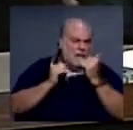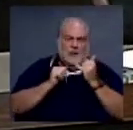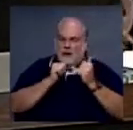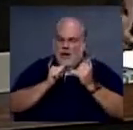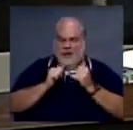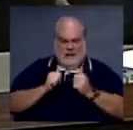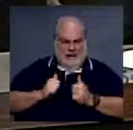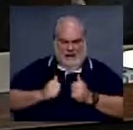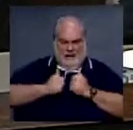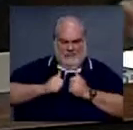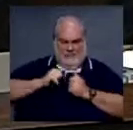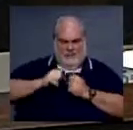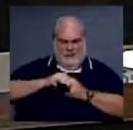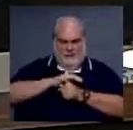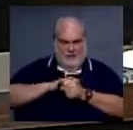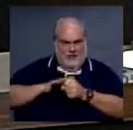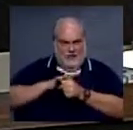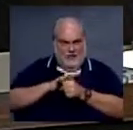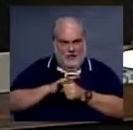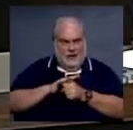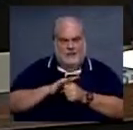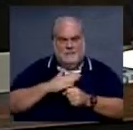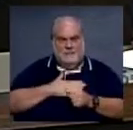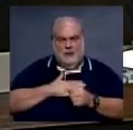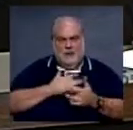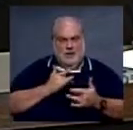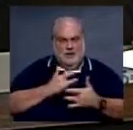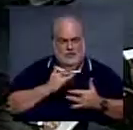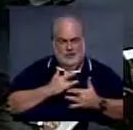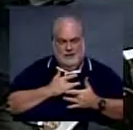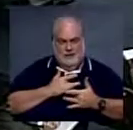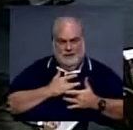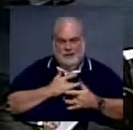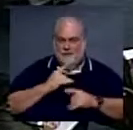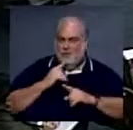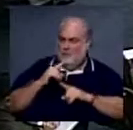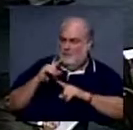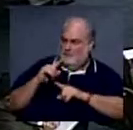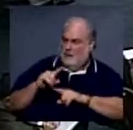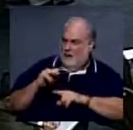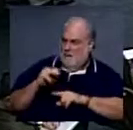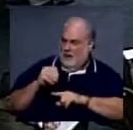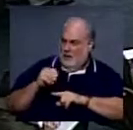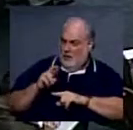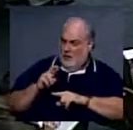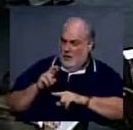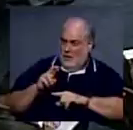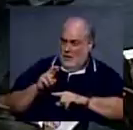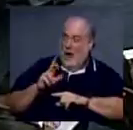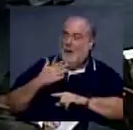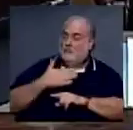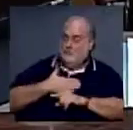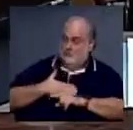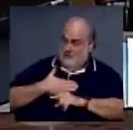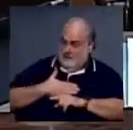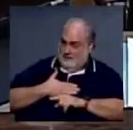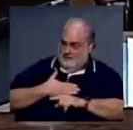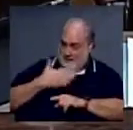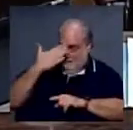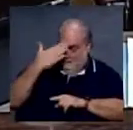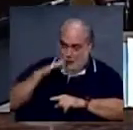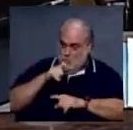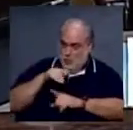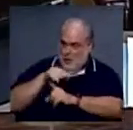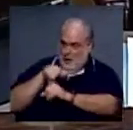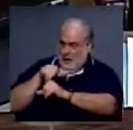boundaries, and that's my concern. Well, let me respond to that, Mayor. Director Hendricks, I can appreciate that. I don't know who contacted